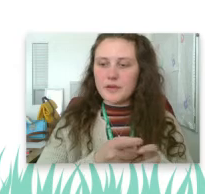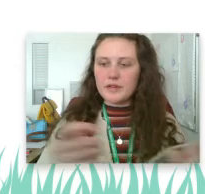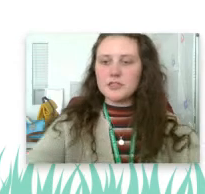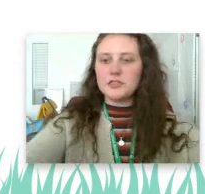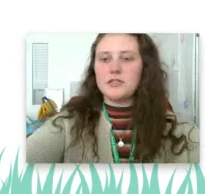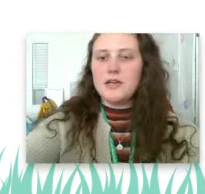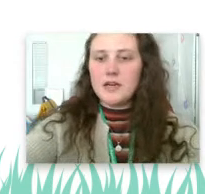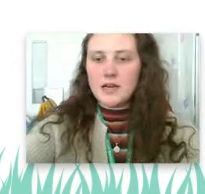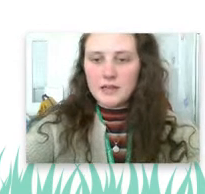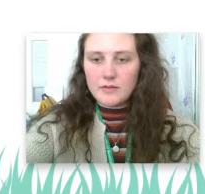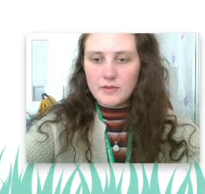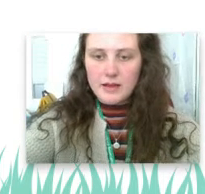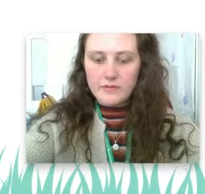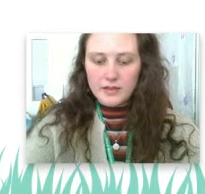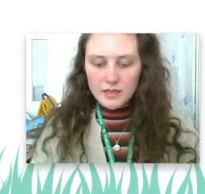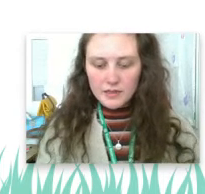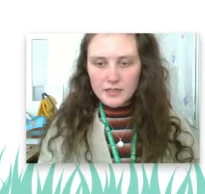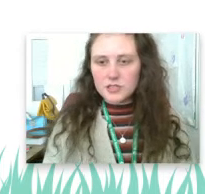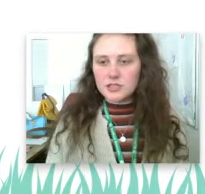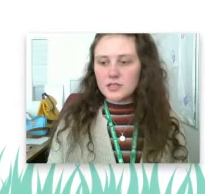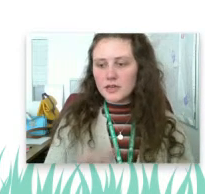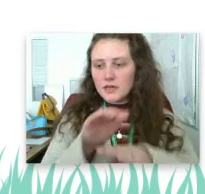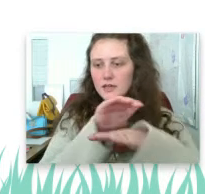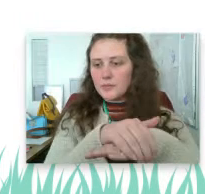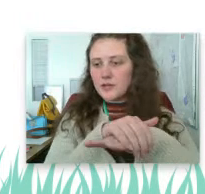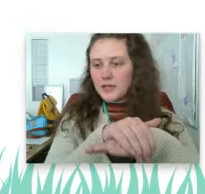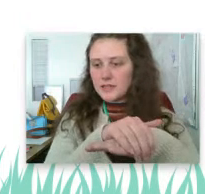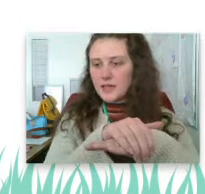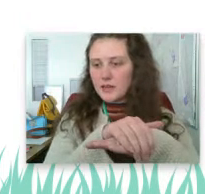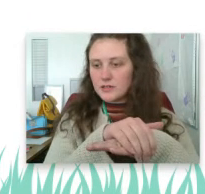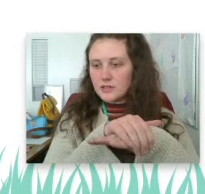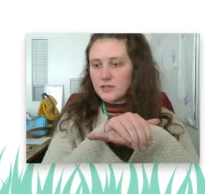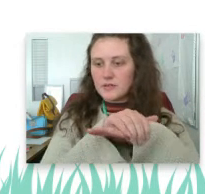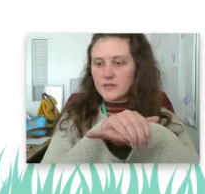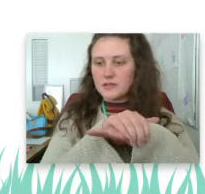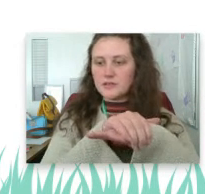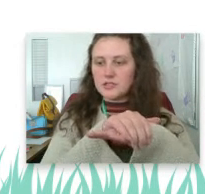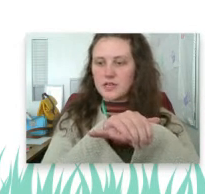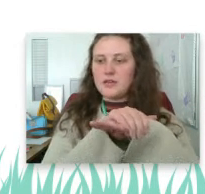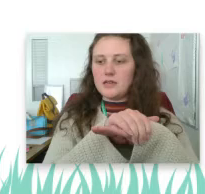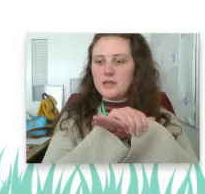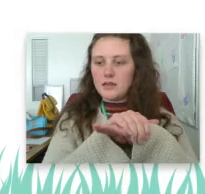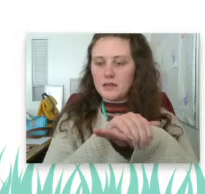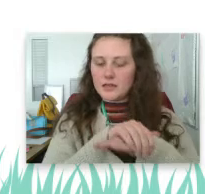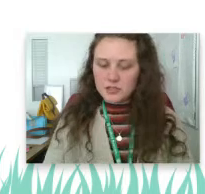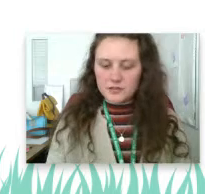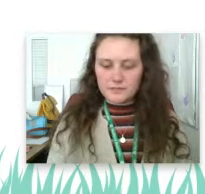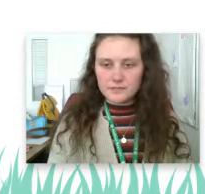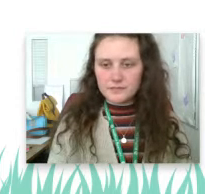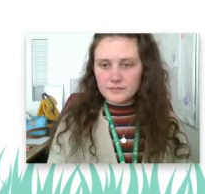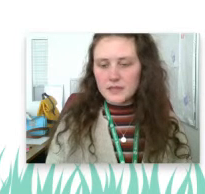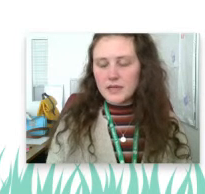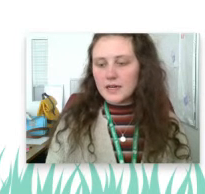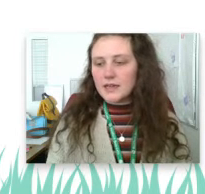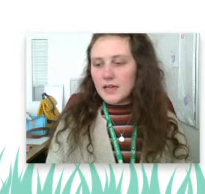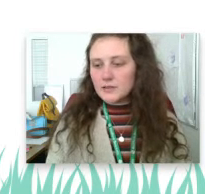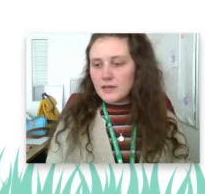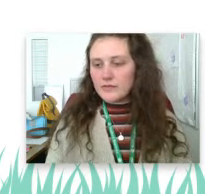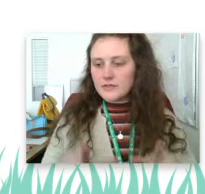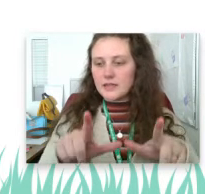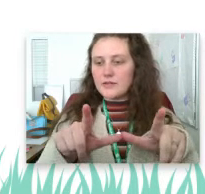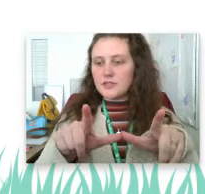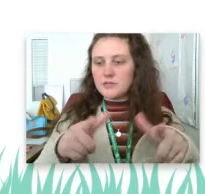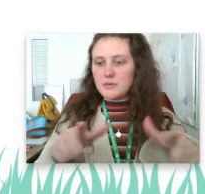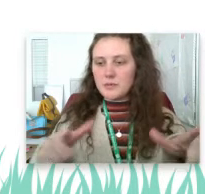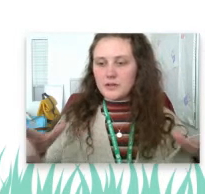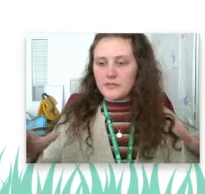shoulder, Spanish. And then we have English. Put your hands together, give it a little shake, English. And the last